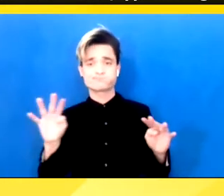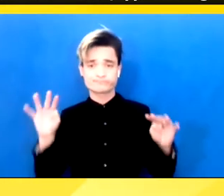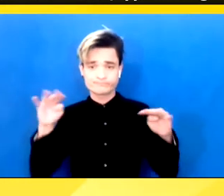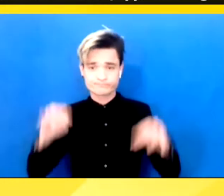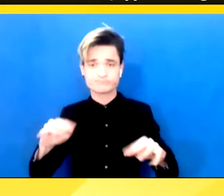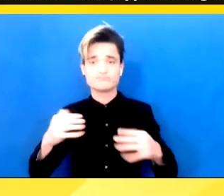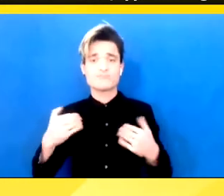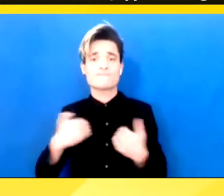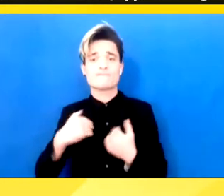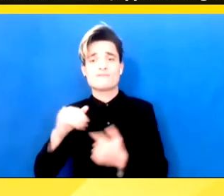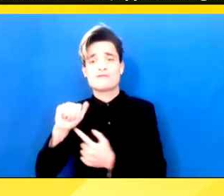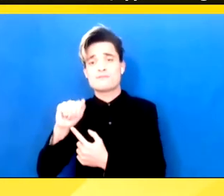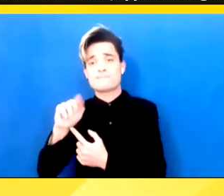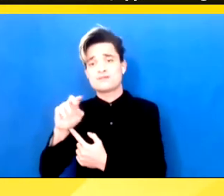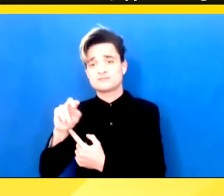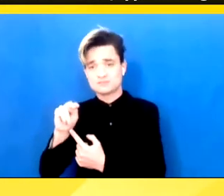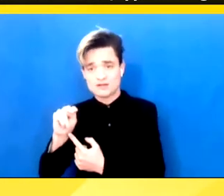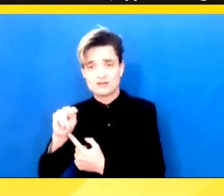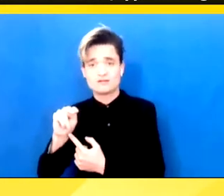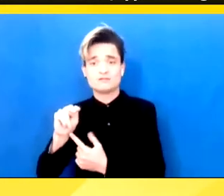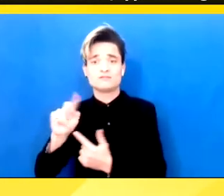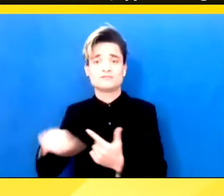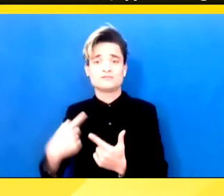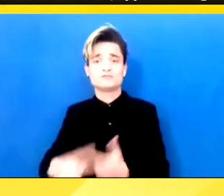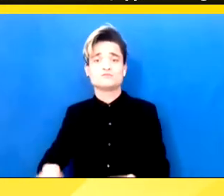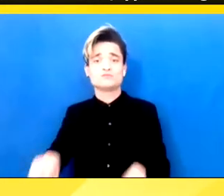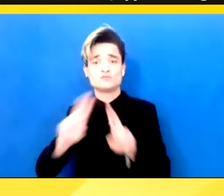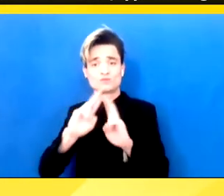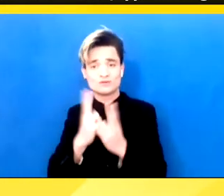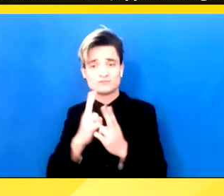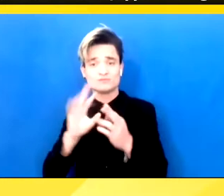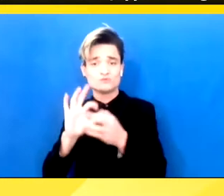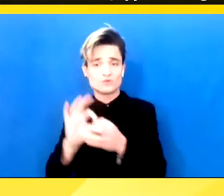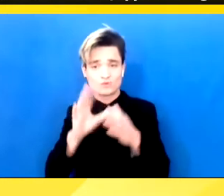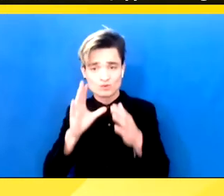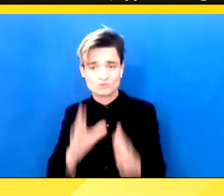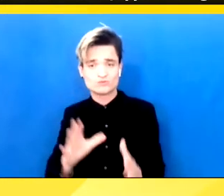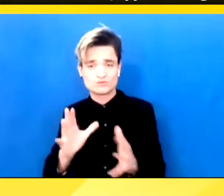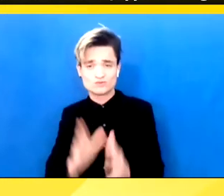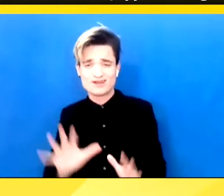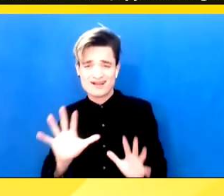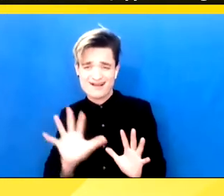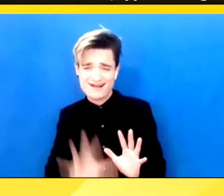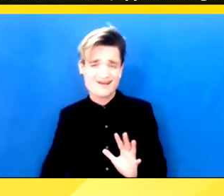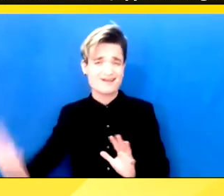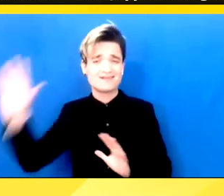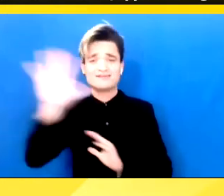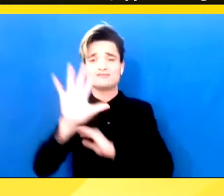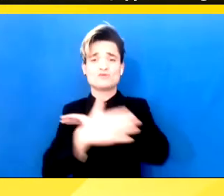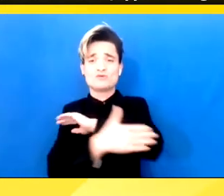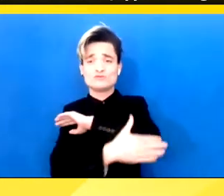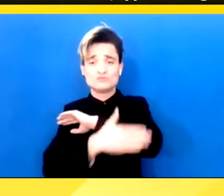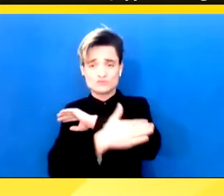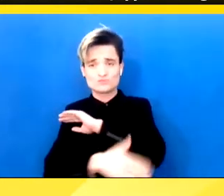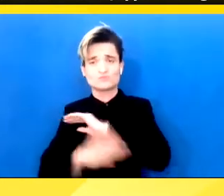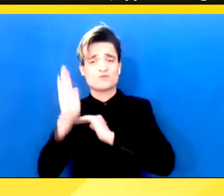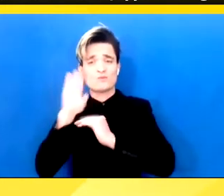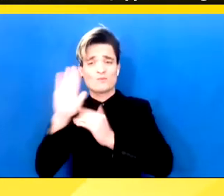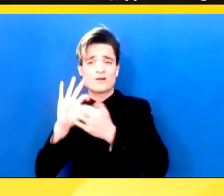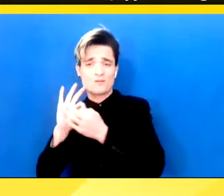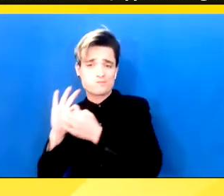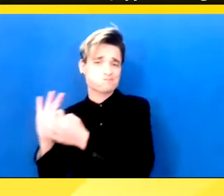union organizers all over the country who are in solidarity with the union here, and they are going to be